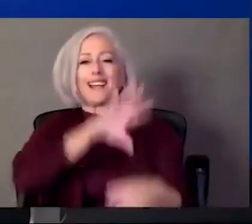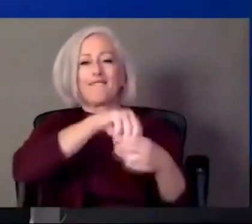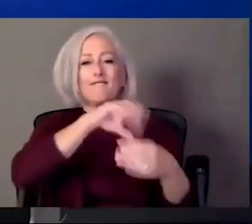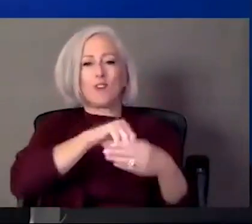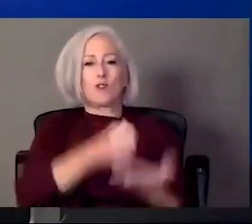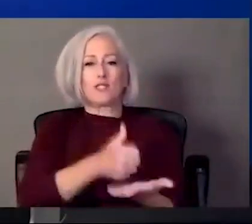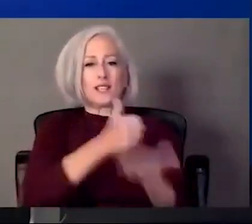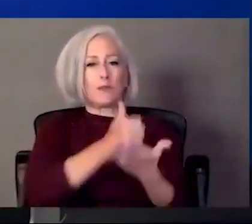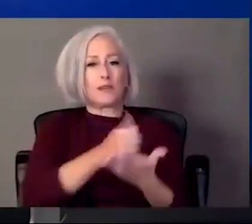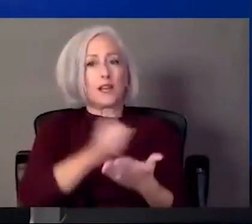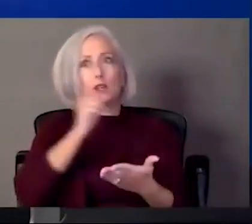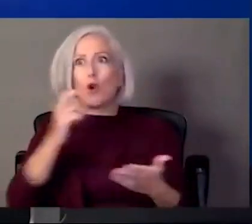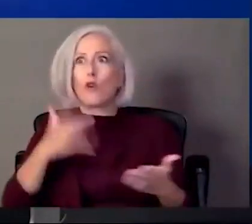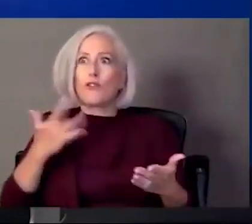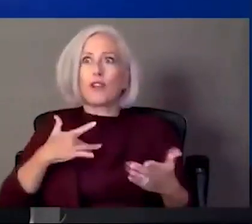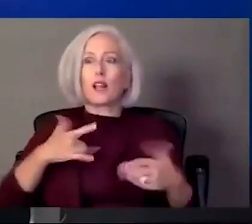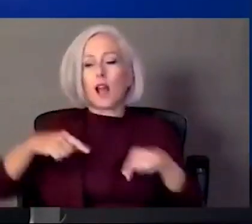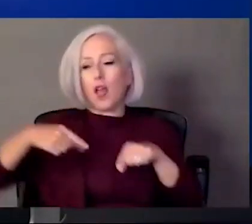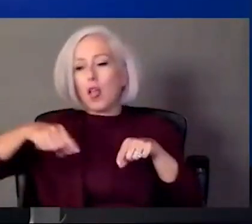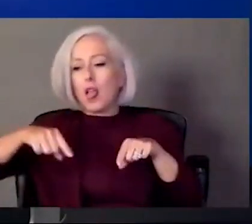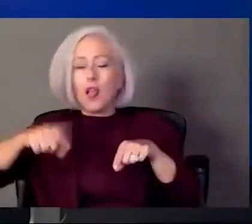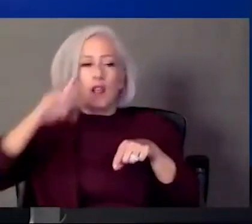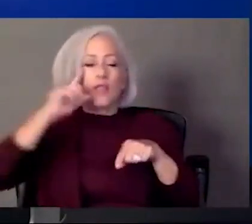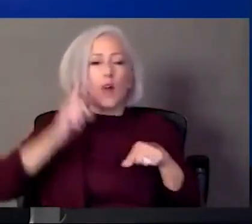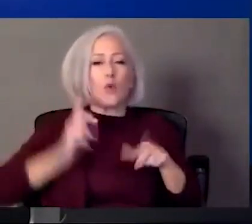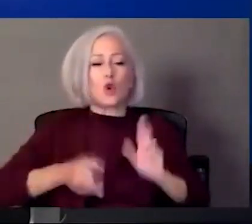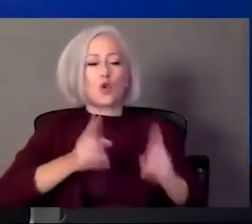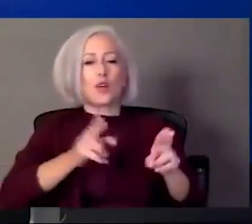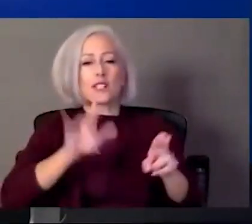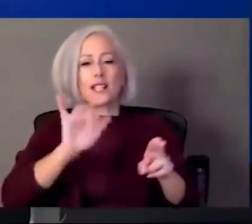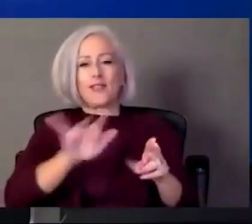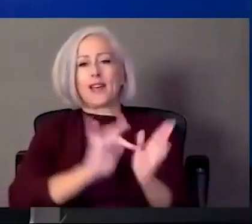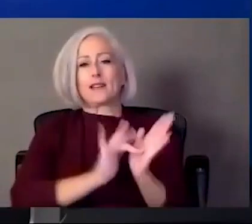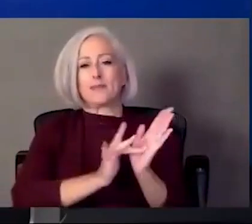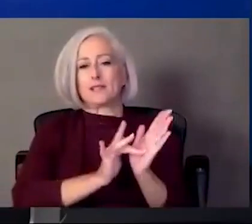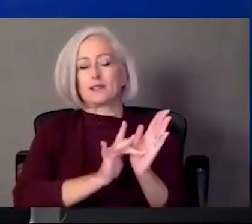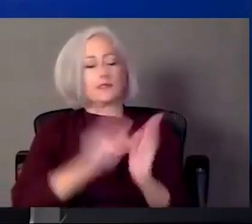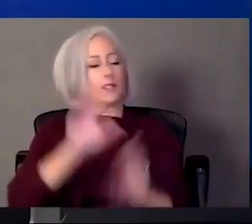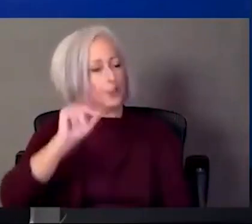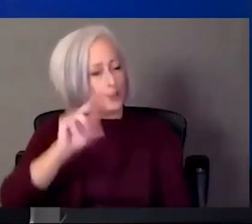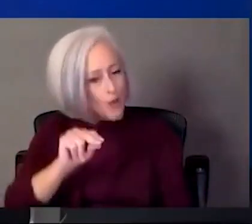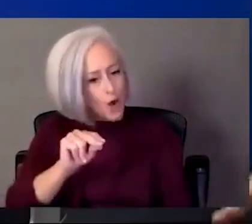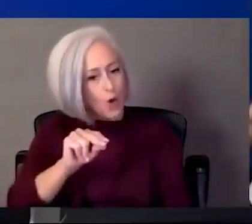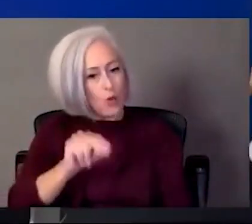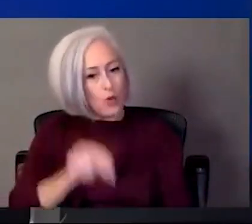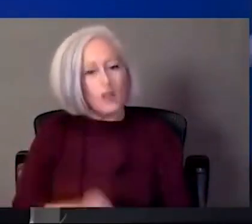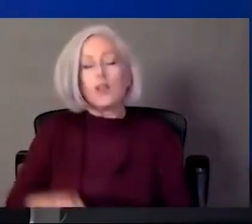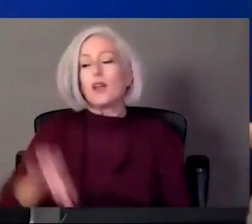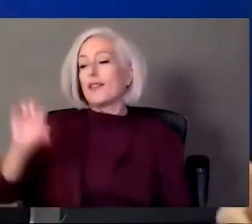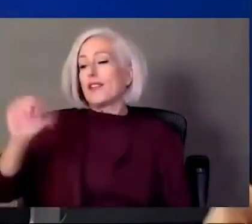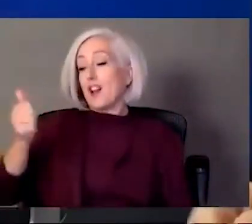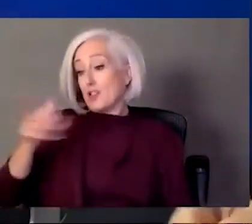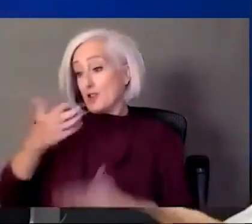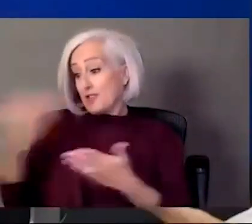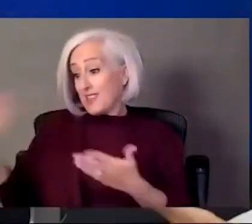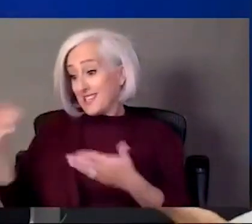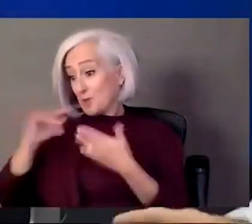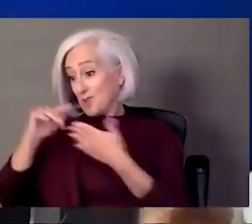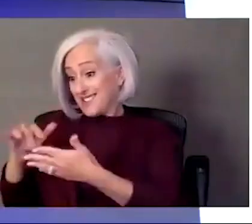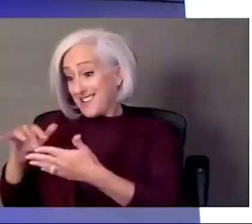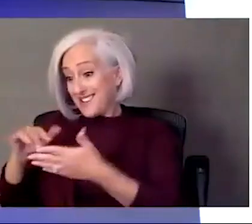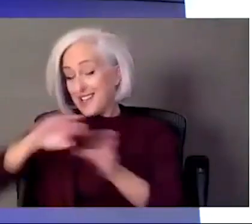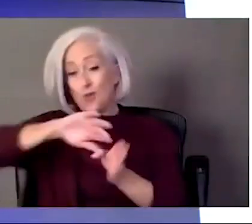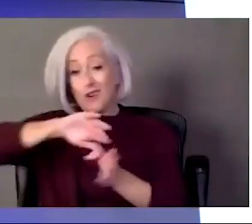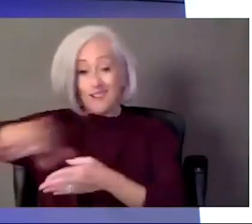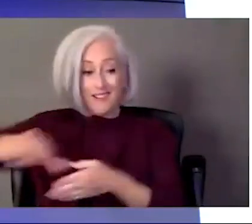out there that somehow we're rushing these drugs, because we're not. What we're doing is we're focusing on the vaccination, sometimes to the detriment of